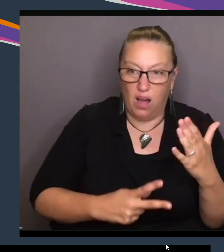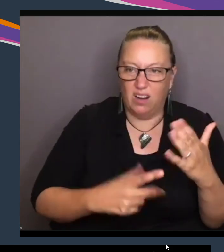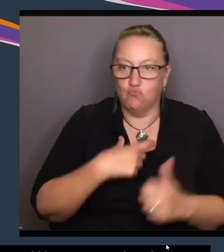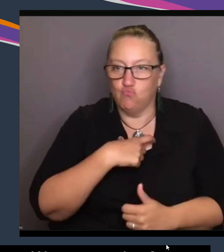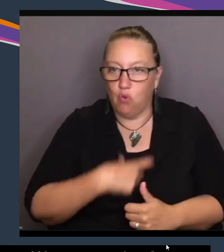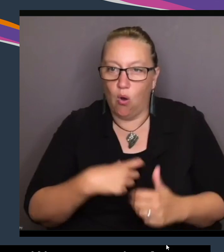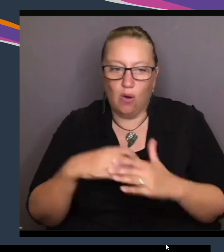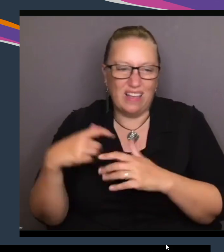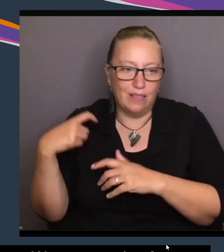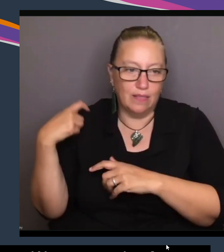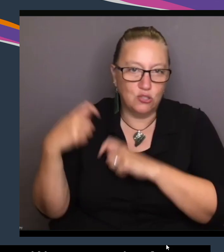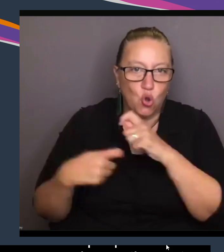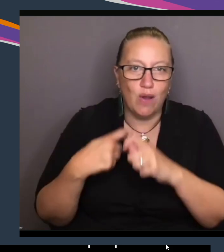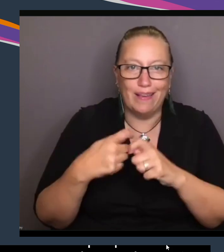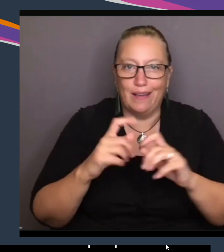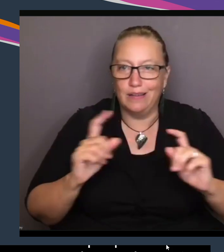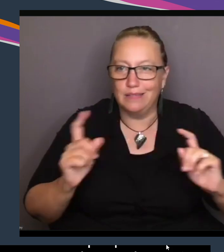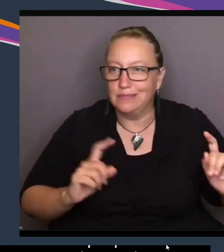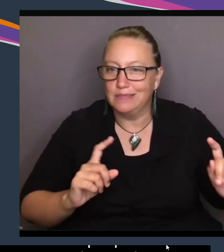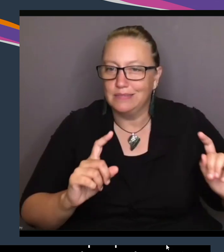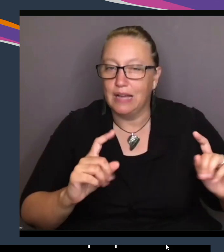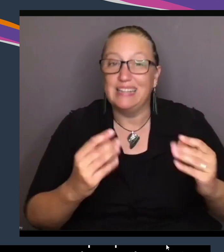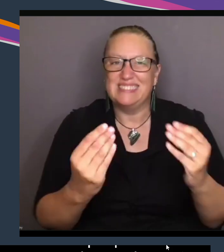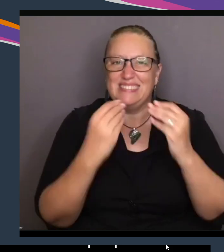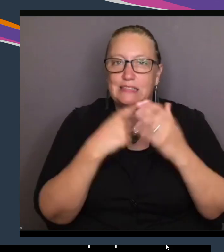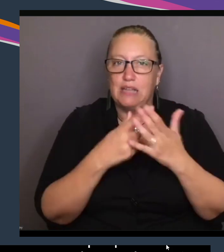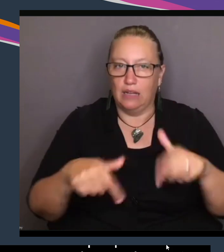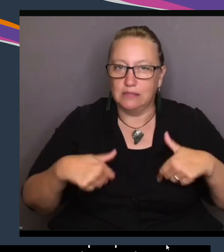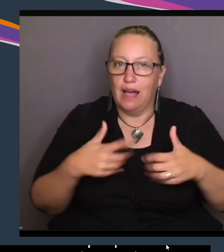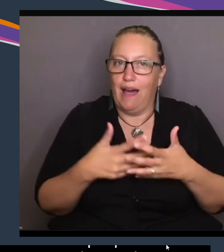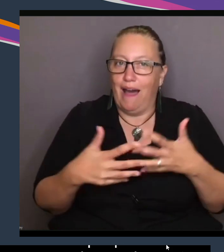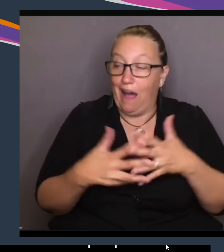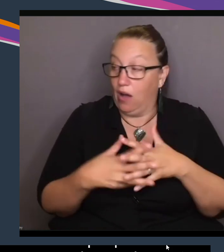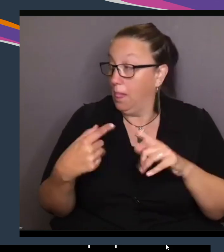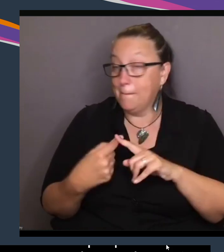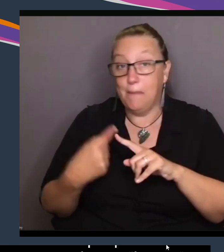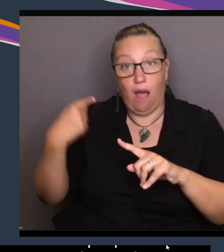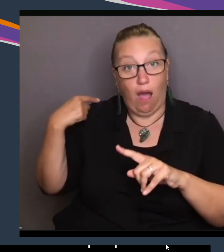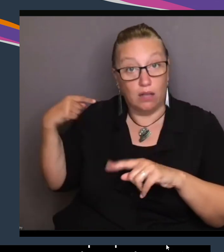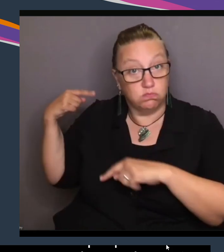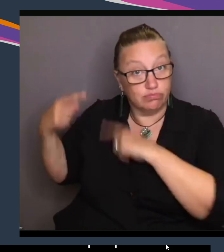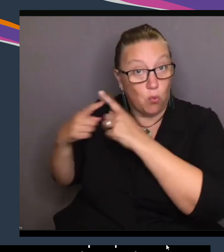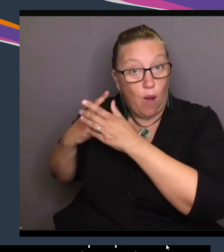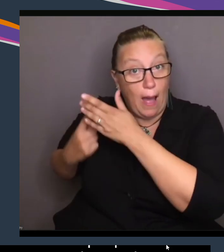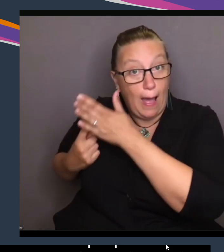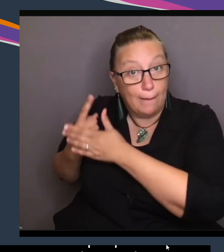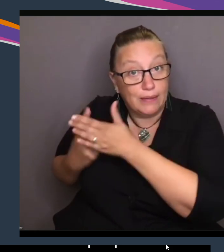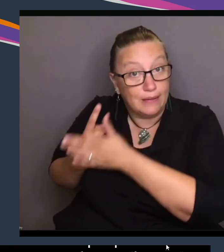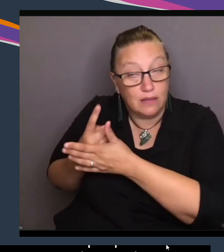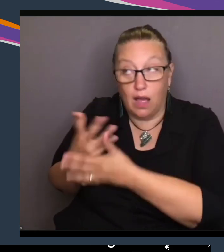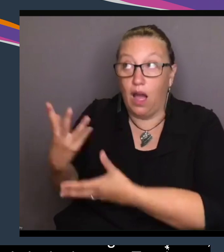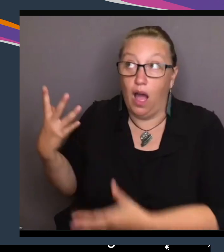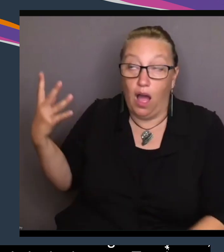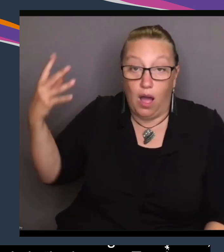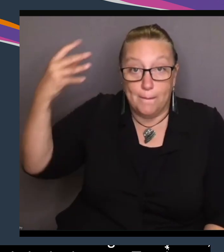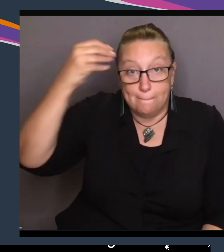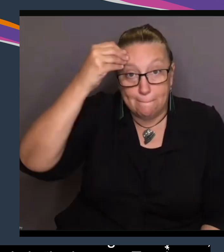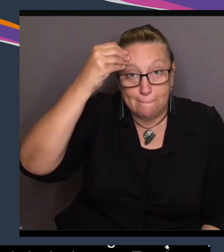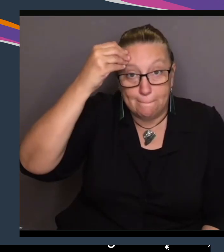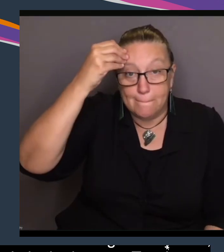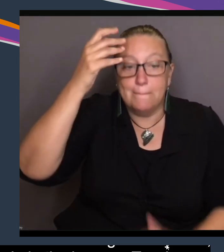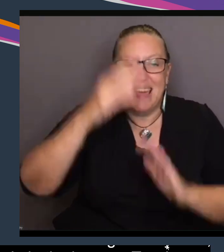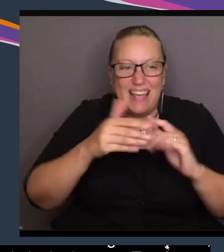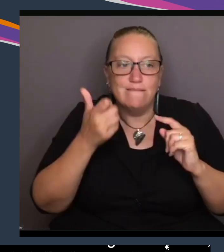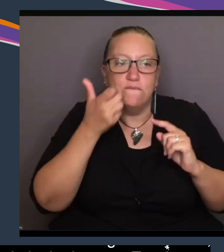so we can take this journey into the future. And that gives us optimism, and they're choosing to come.